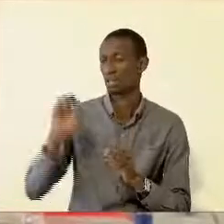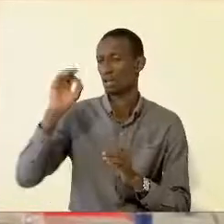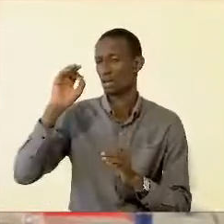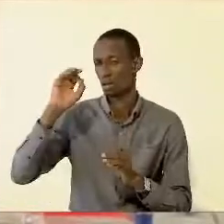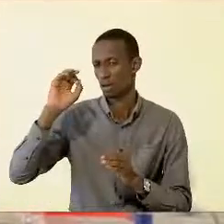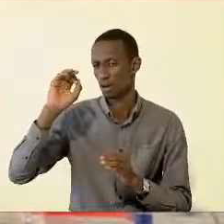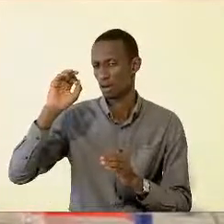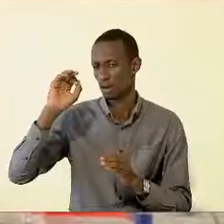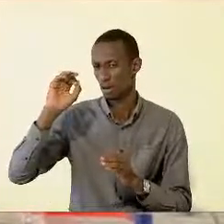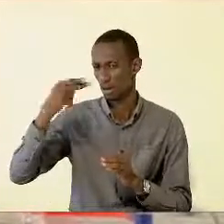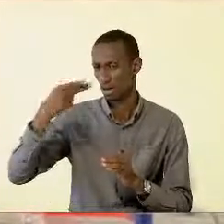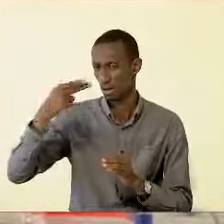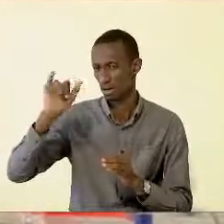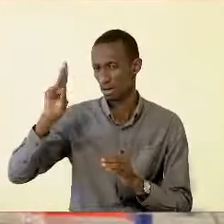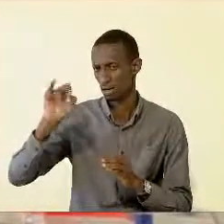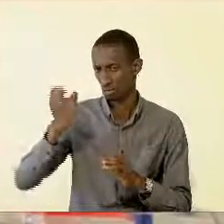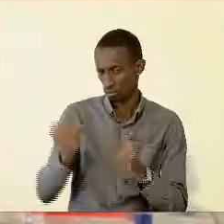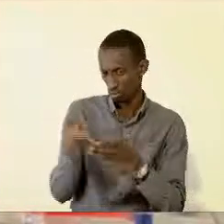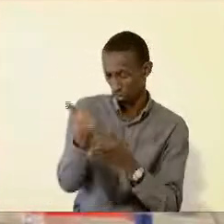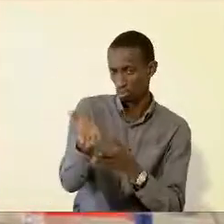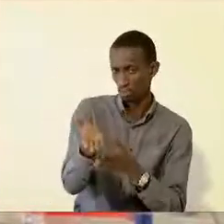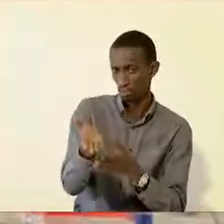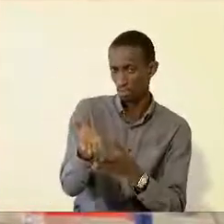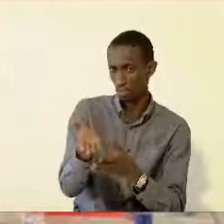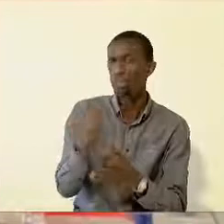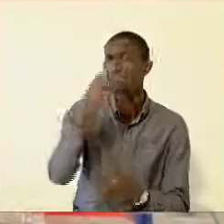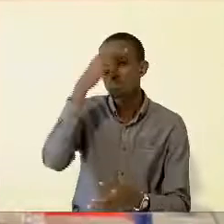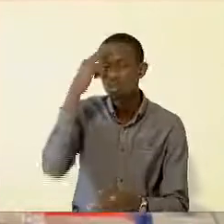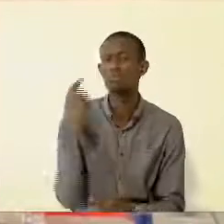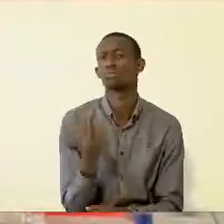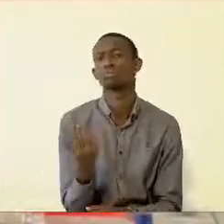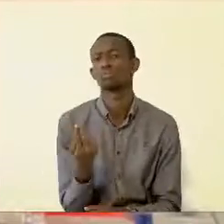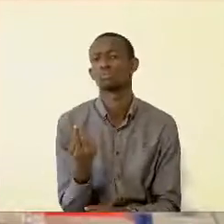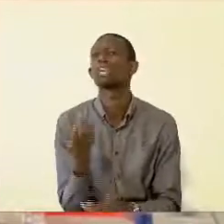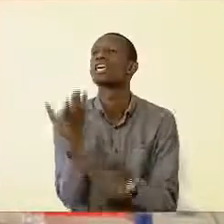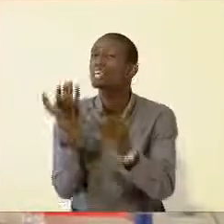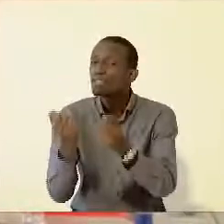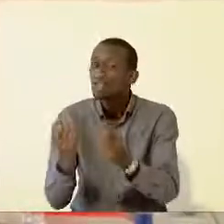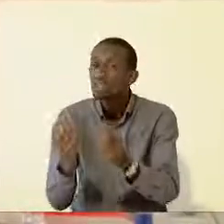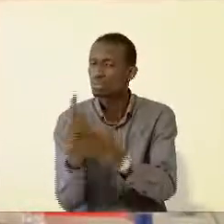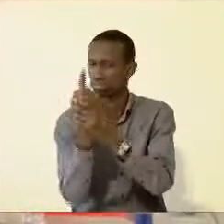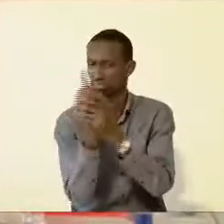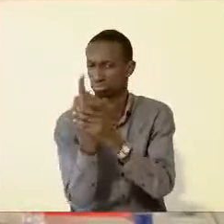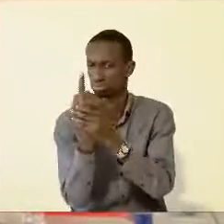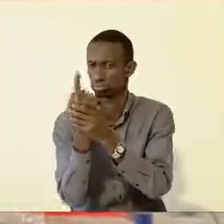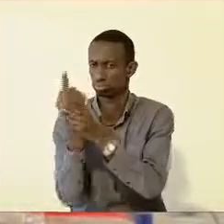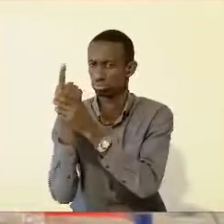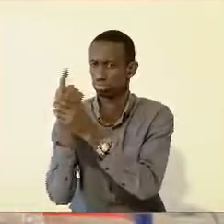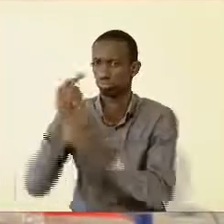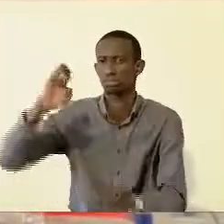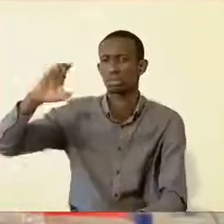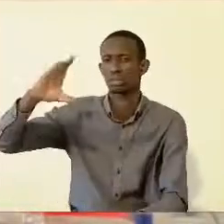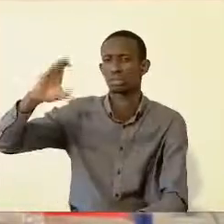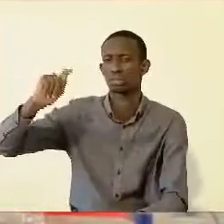group, it is only because of having a single electron in the outermost shell. But